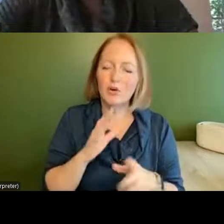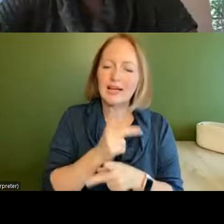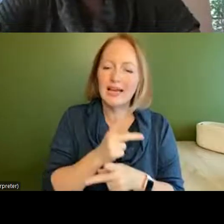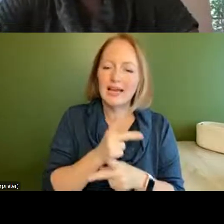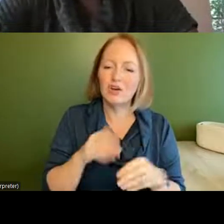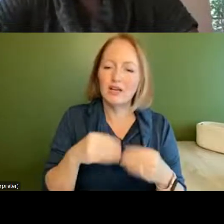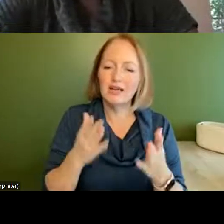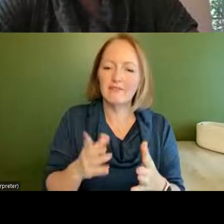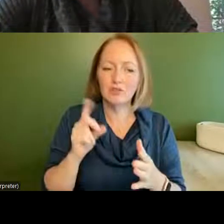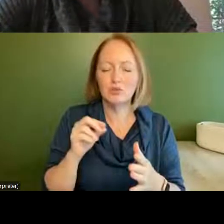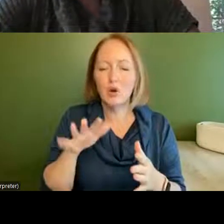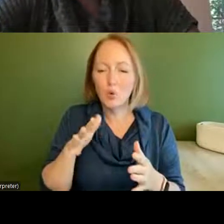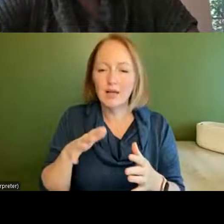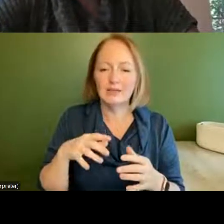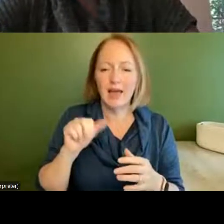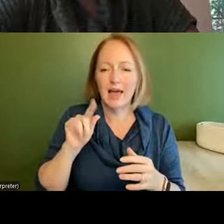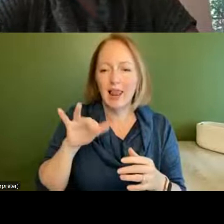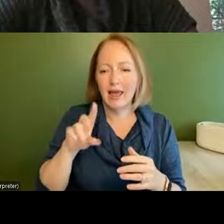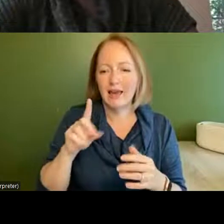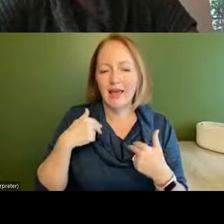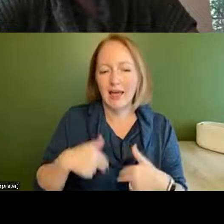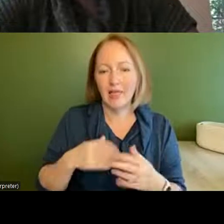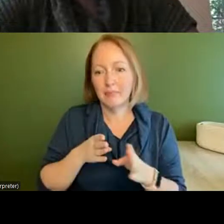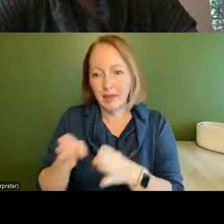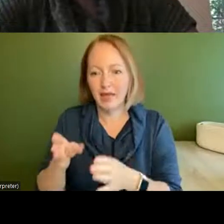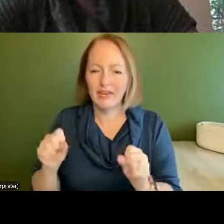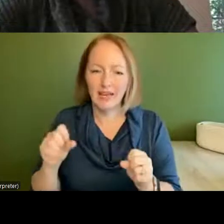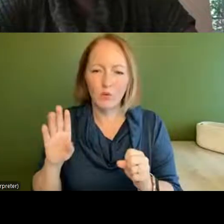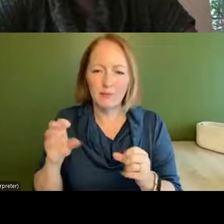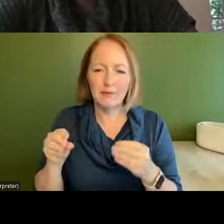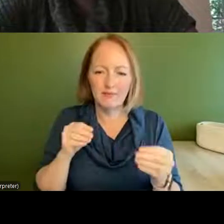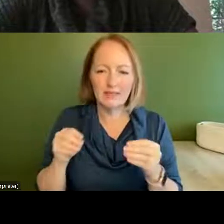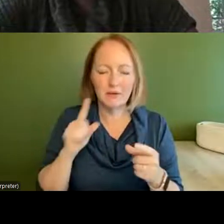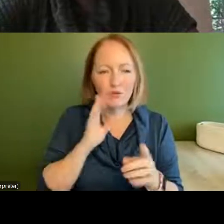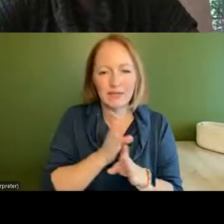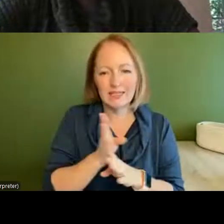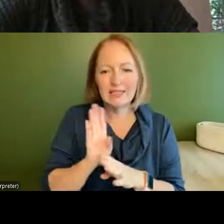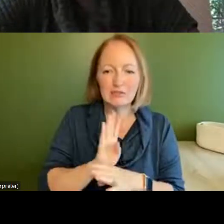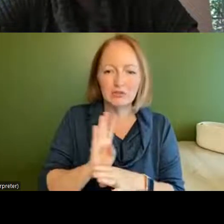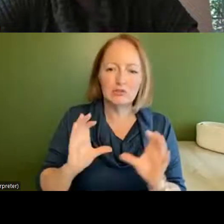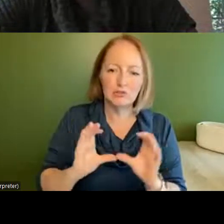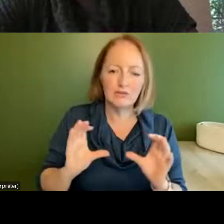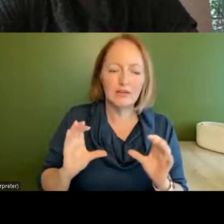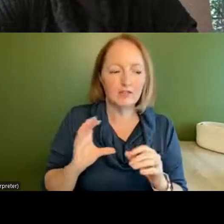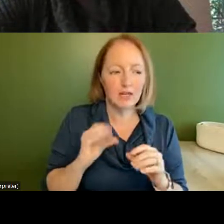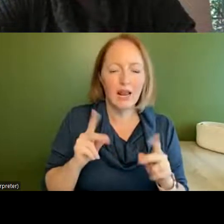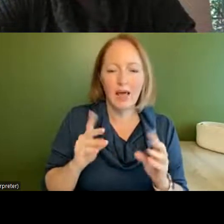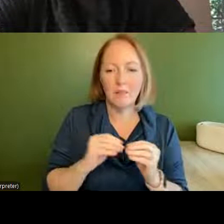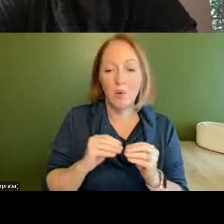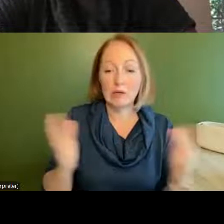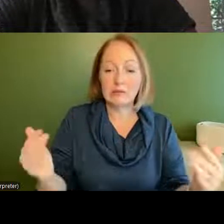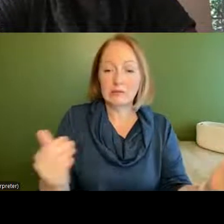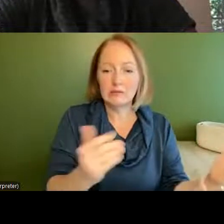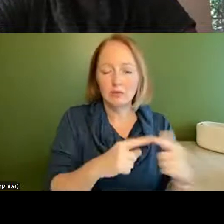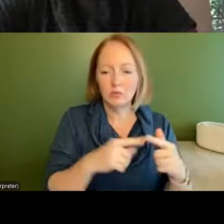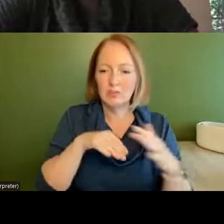know, do a quasi-allied health path? You know, can we be flexible in terms of industry certifications and allowing for more people to